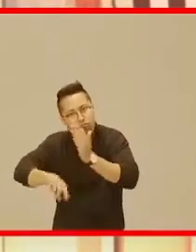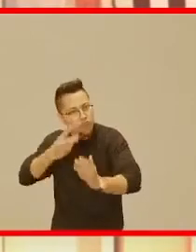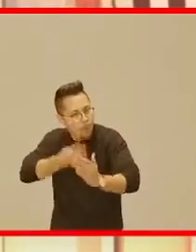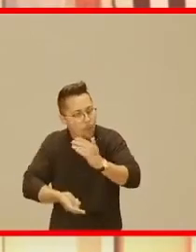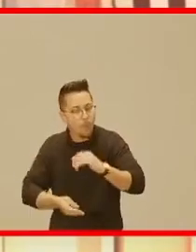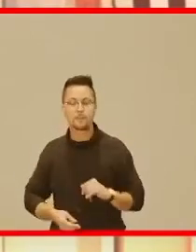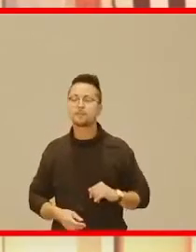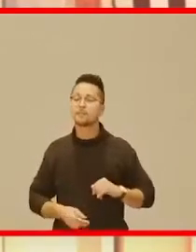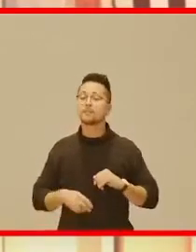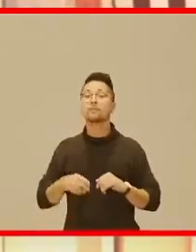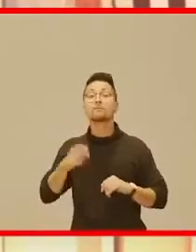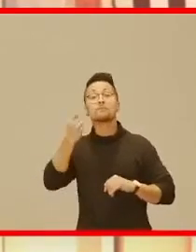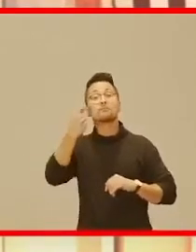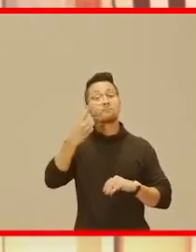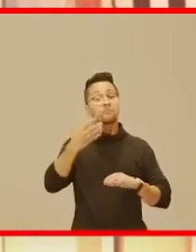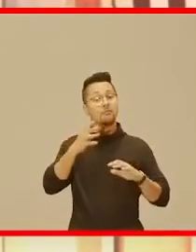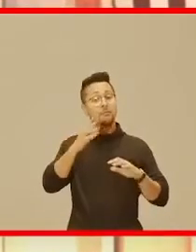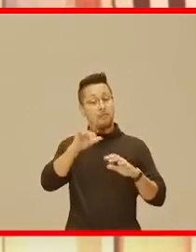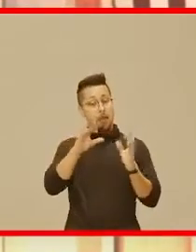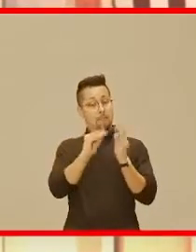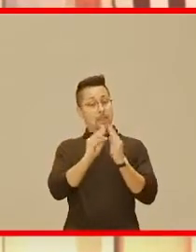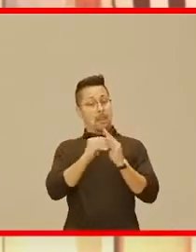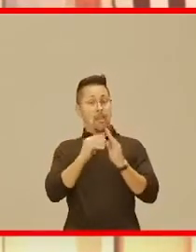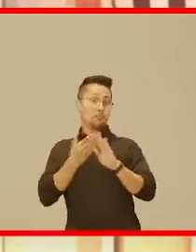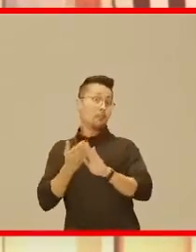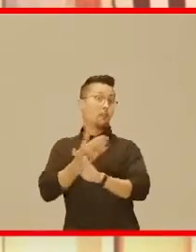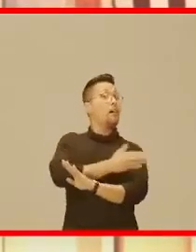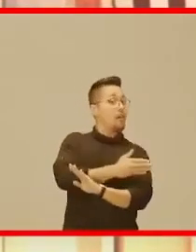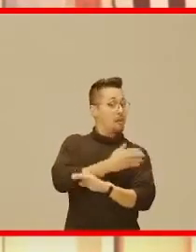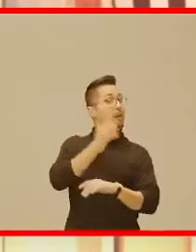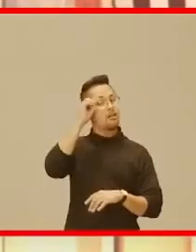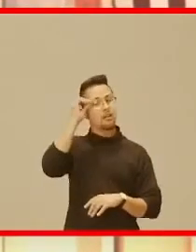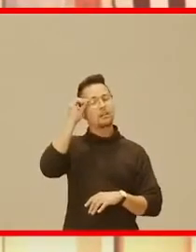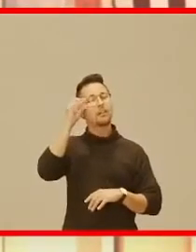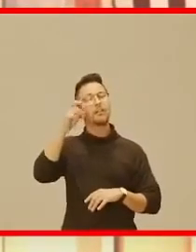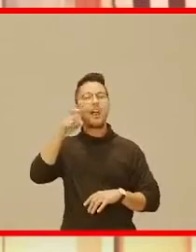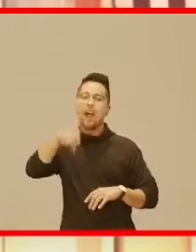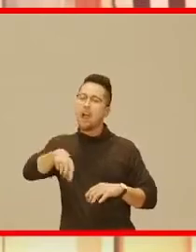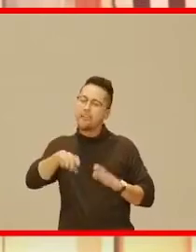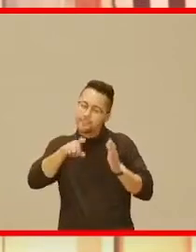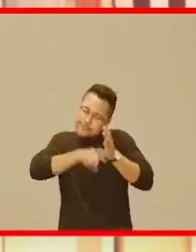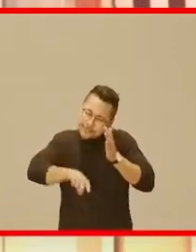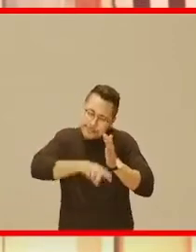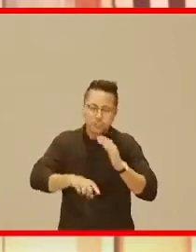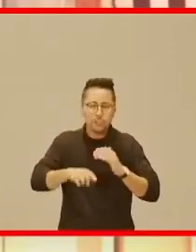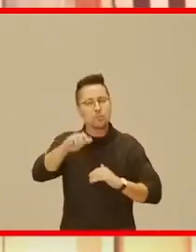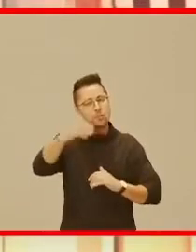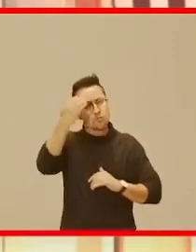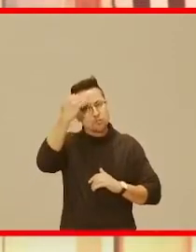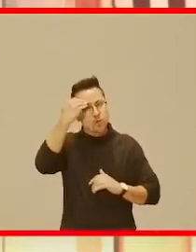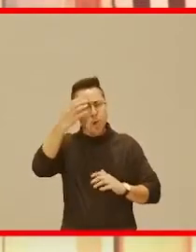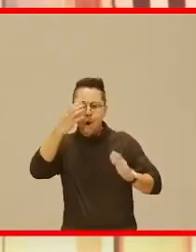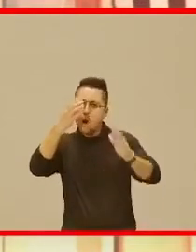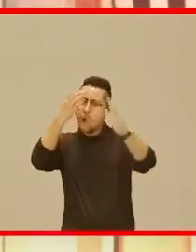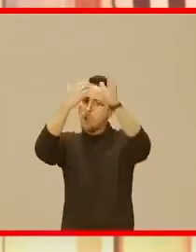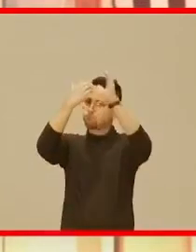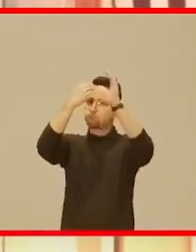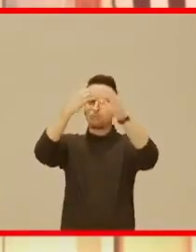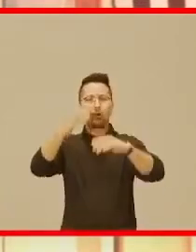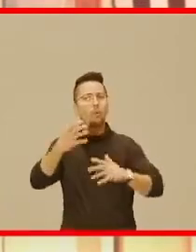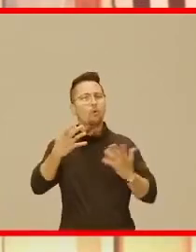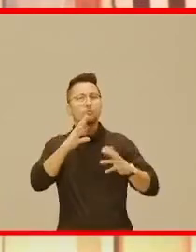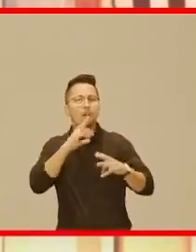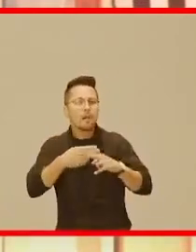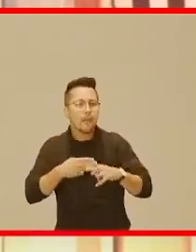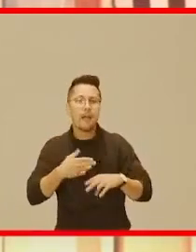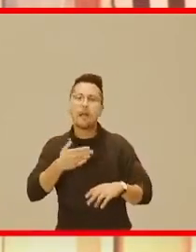actually have that meeting with whoever they decide to, schedule that with, is you do your homework, know what you're talking about, as best you can. You don't have to be